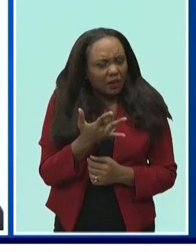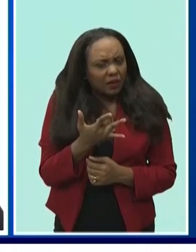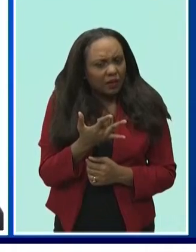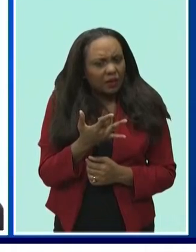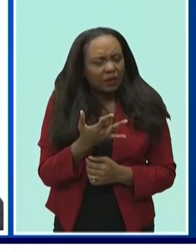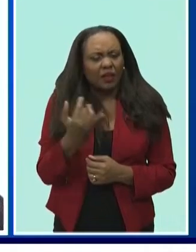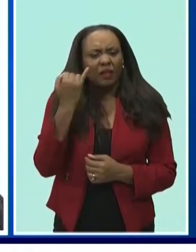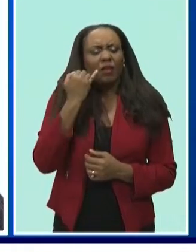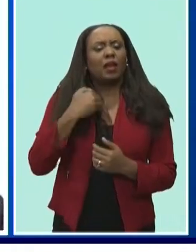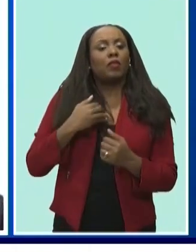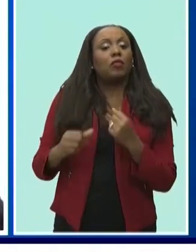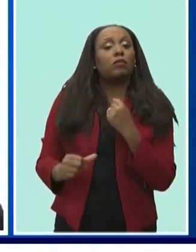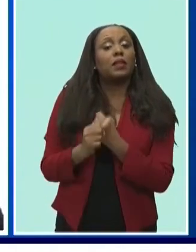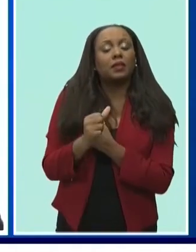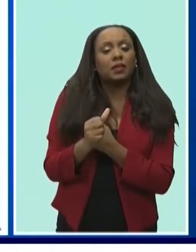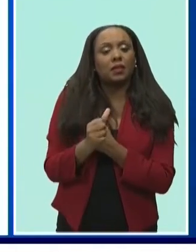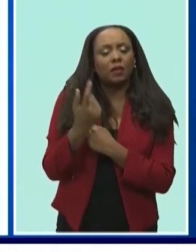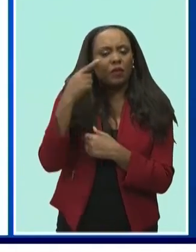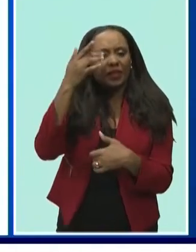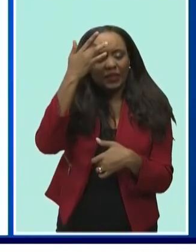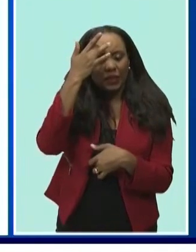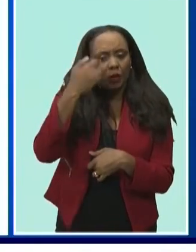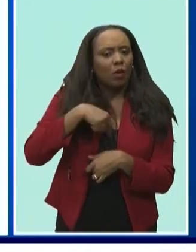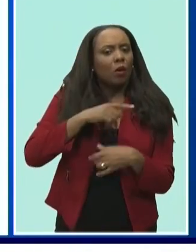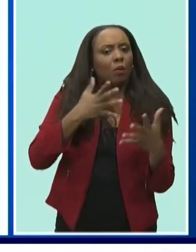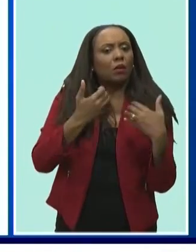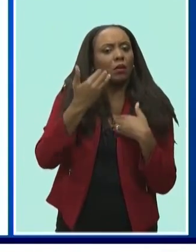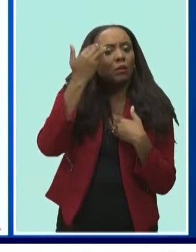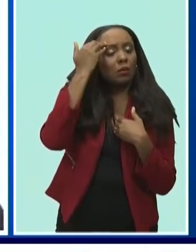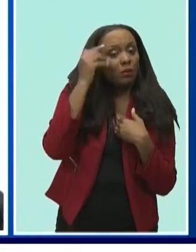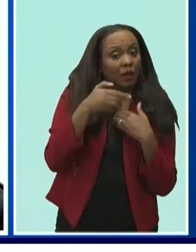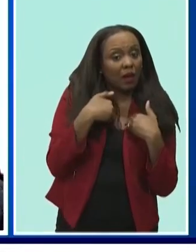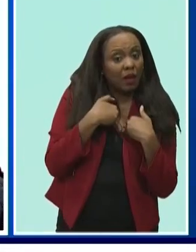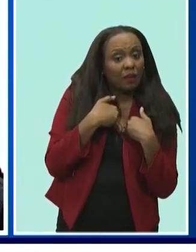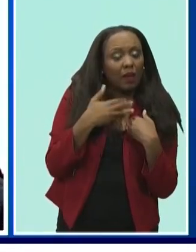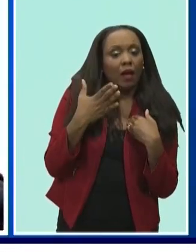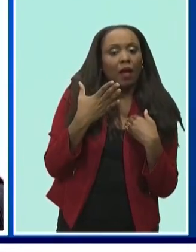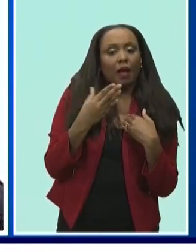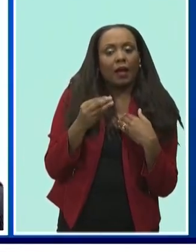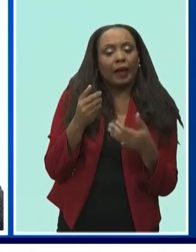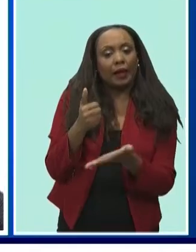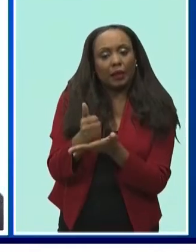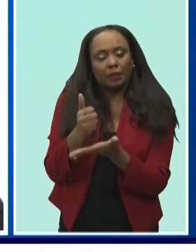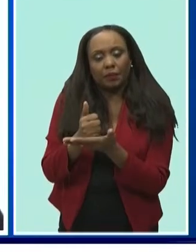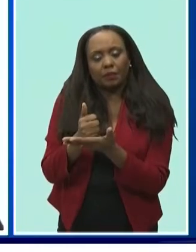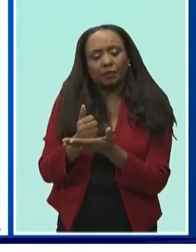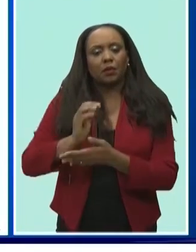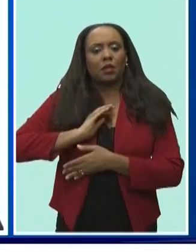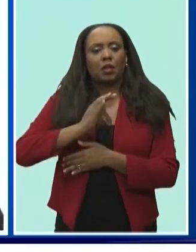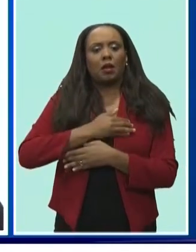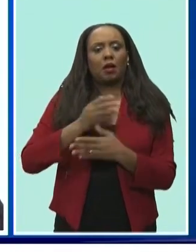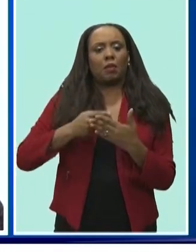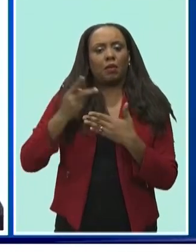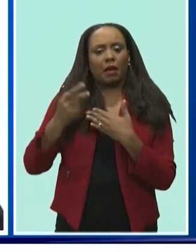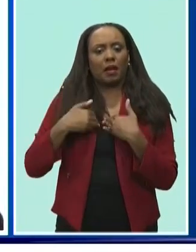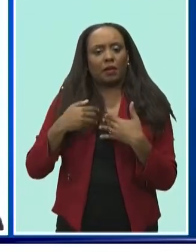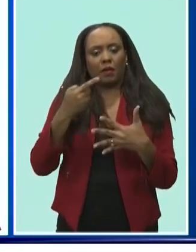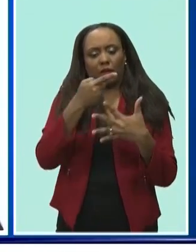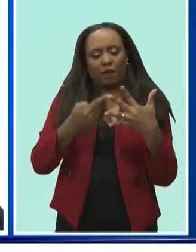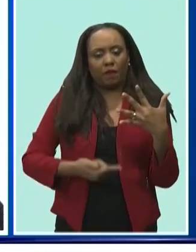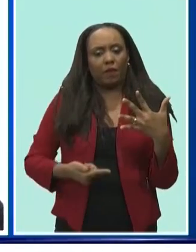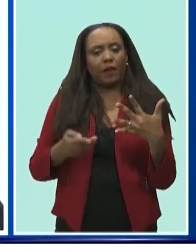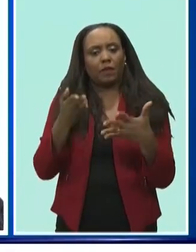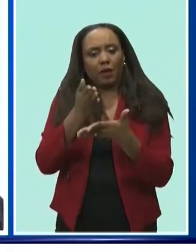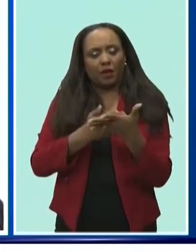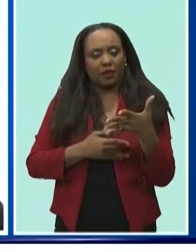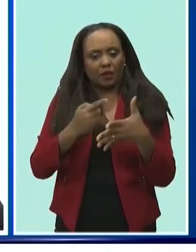risk for disease, we want to be able to know it and then be able to respond to it. So our program is designed using 5 components. We have our Easy Fit